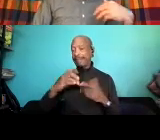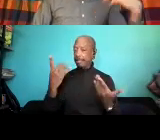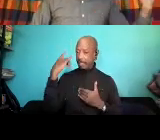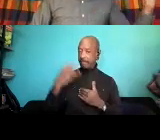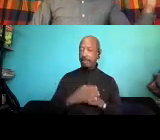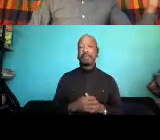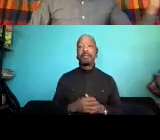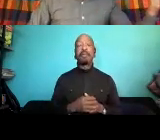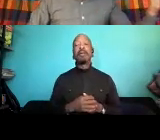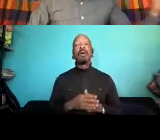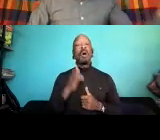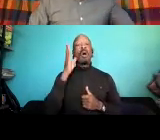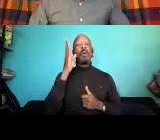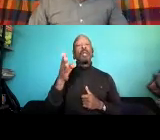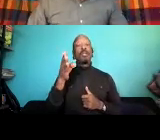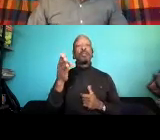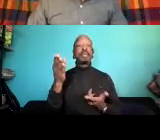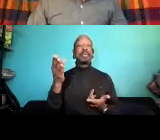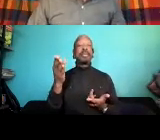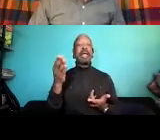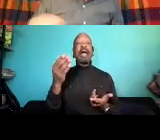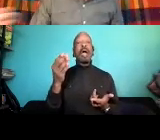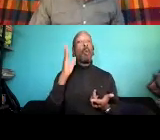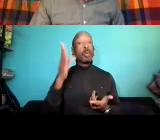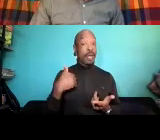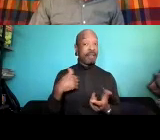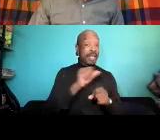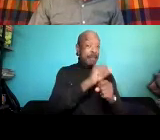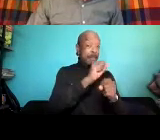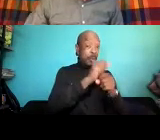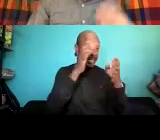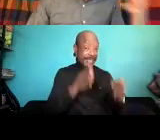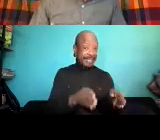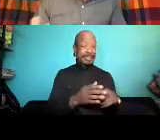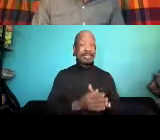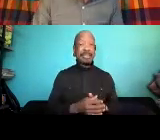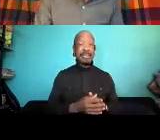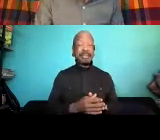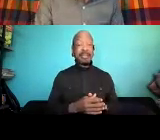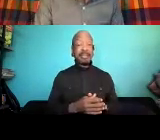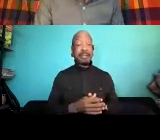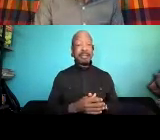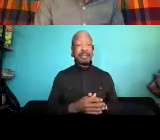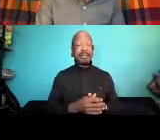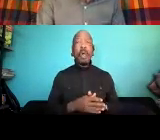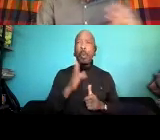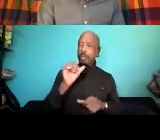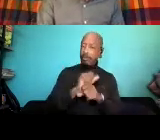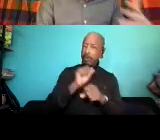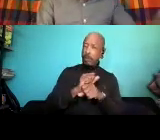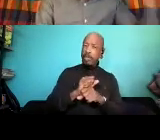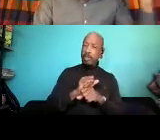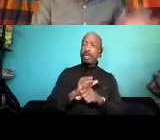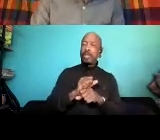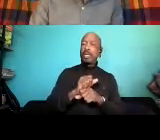Will you have employees? Will you be carrying out work on someone else's property? Will you and